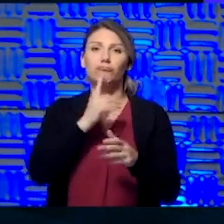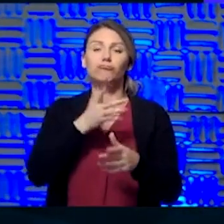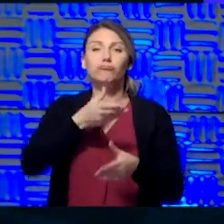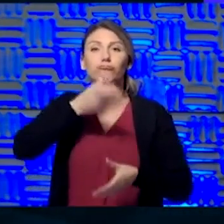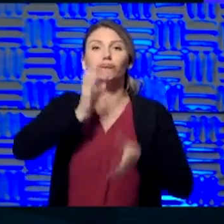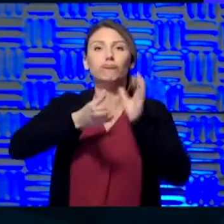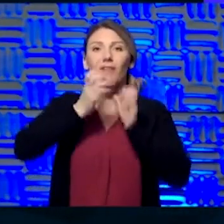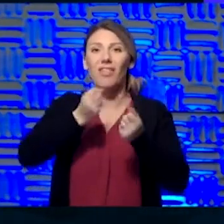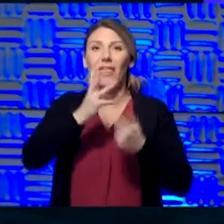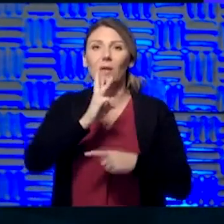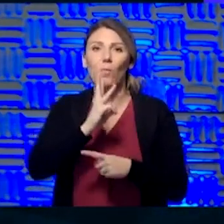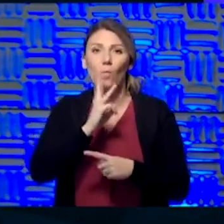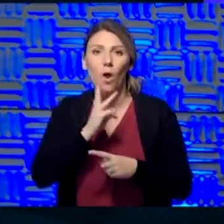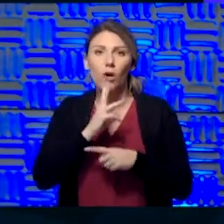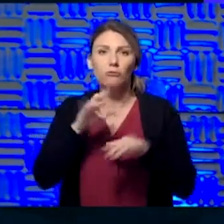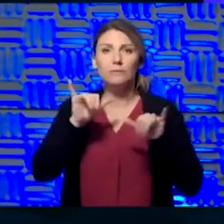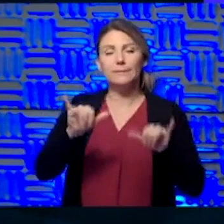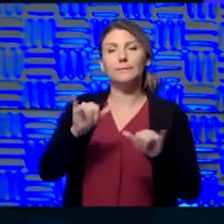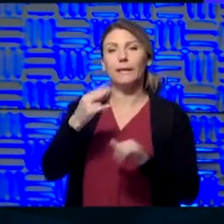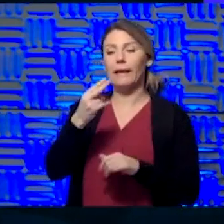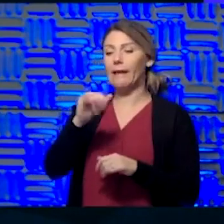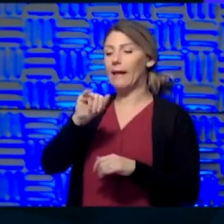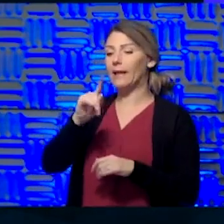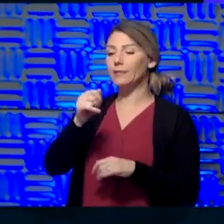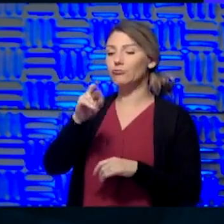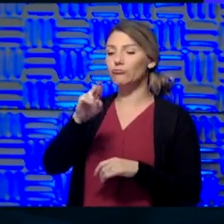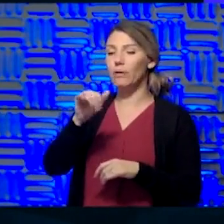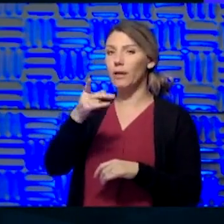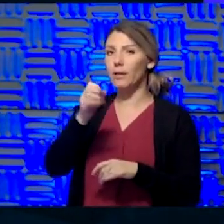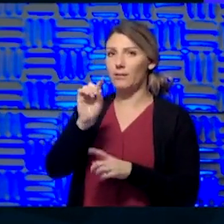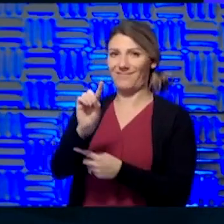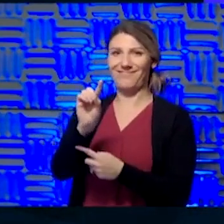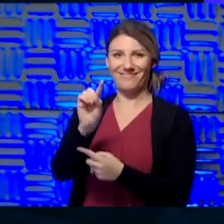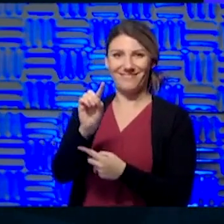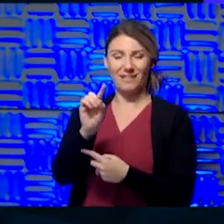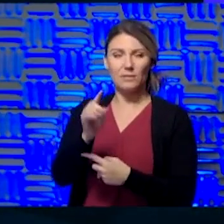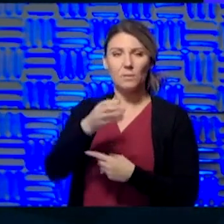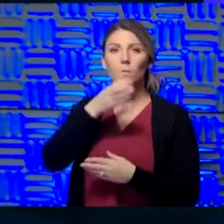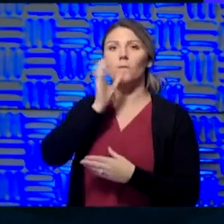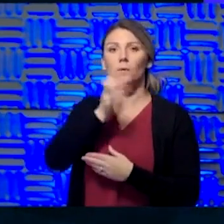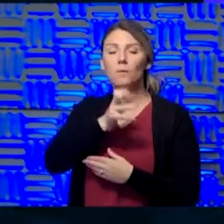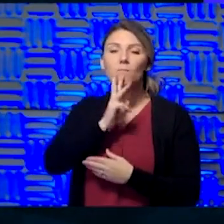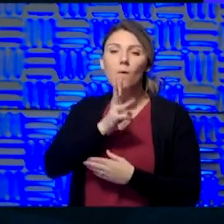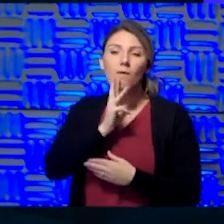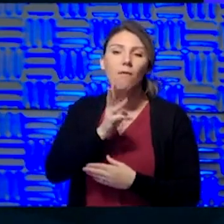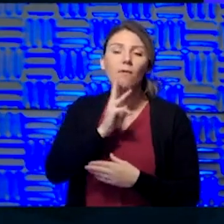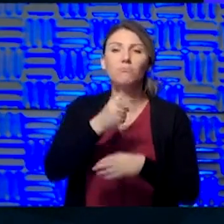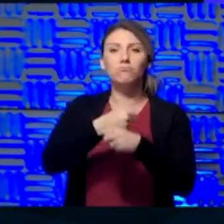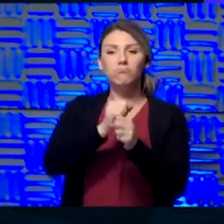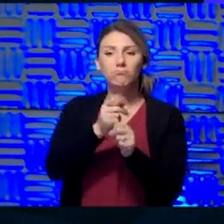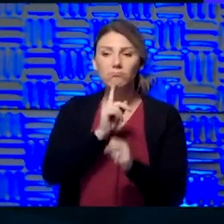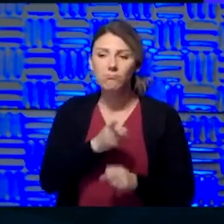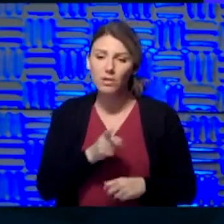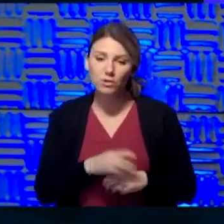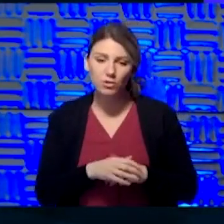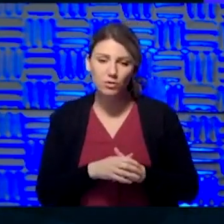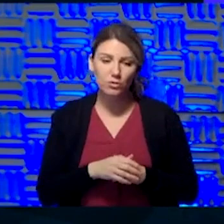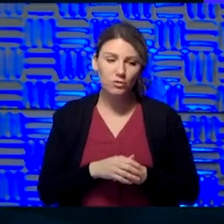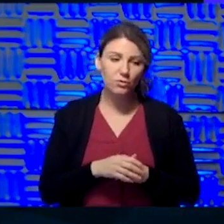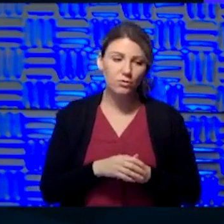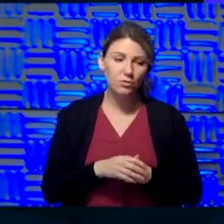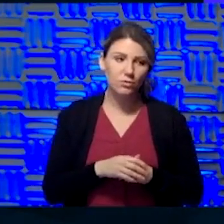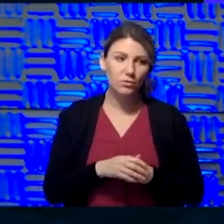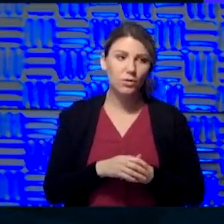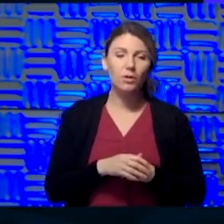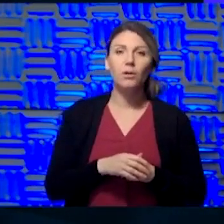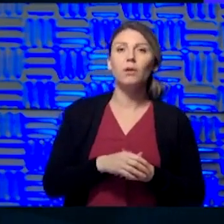really heard that before. But they did tell me to just kind of stay hydrated, make sure that mucus isn't really building